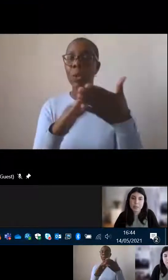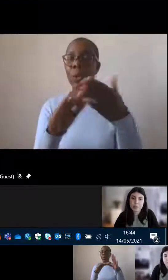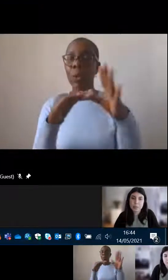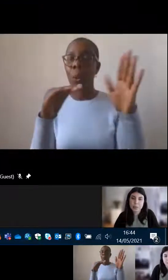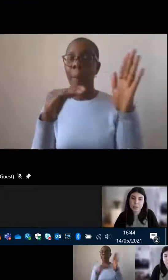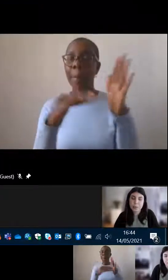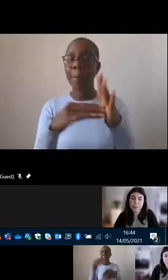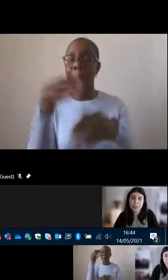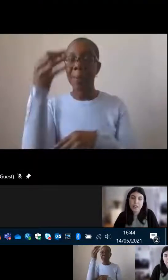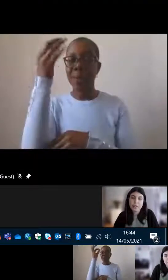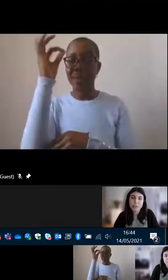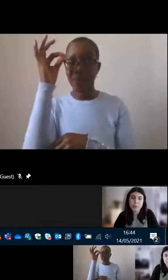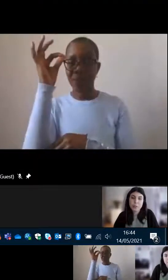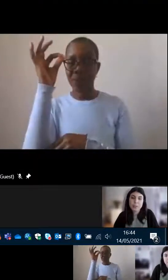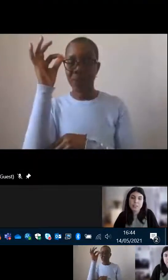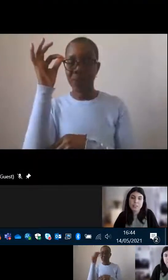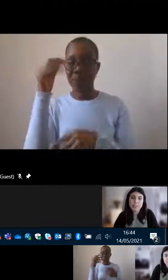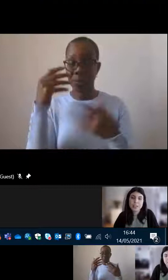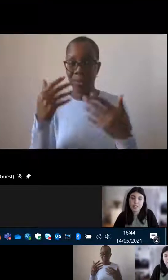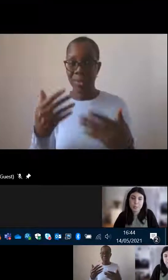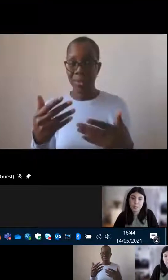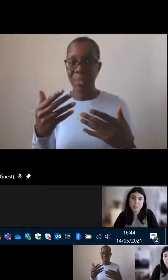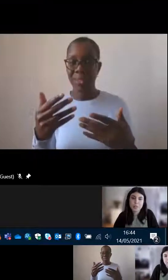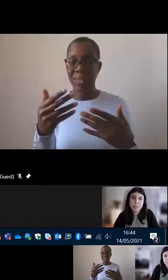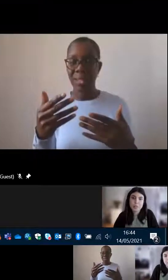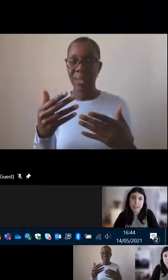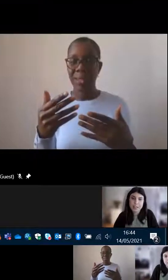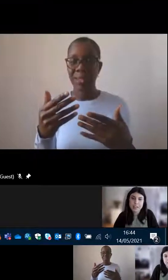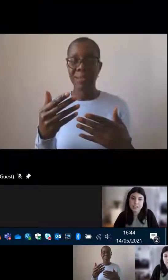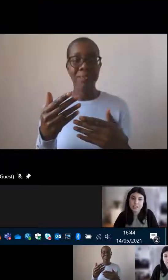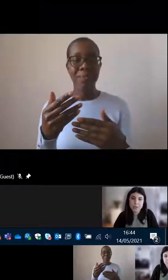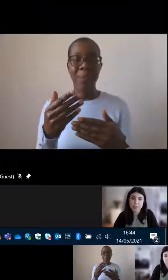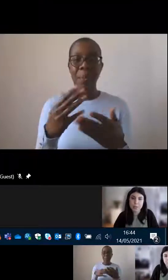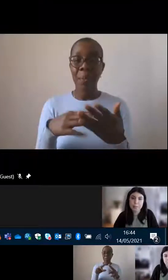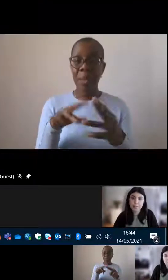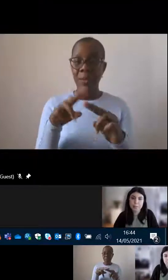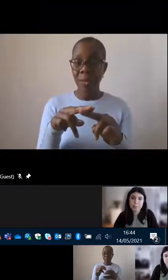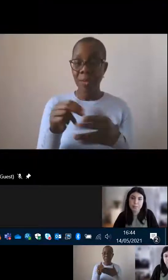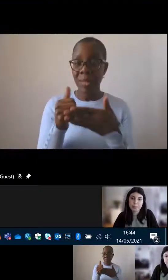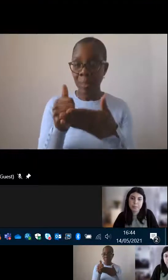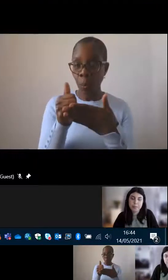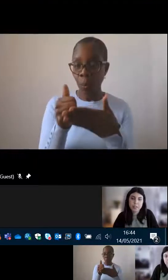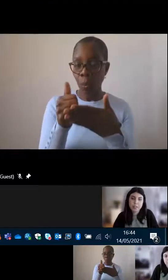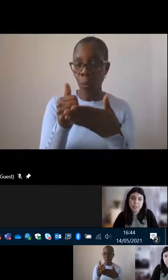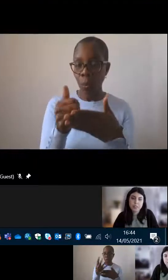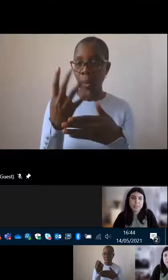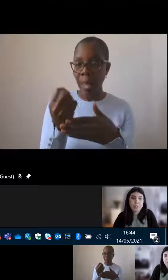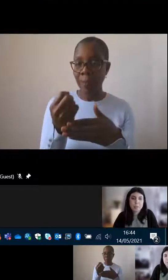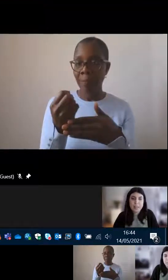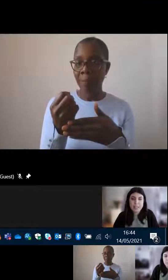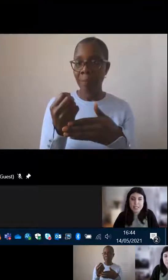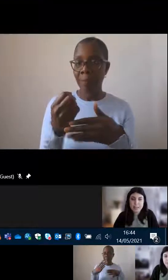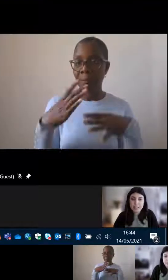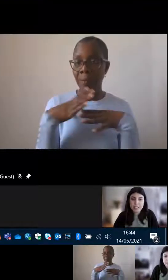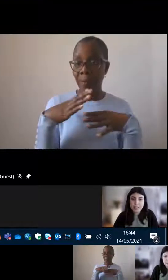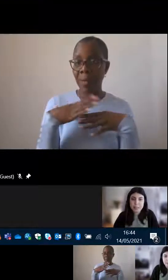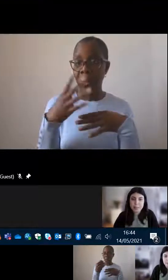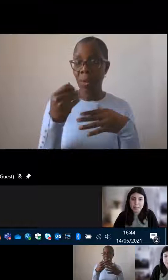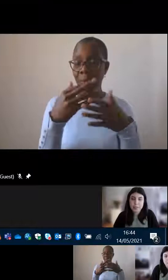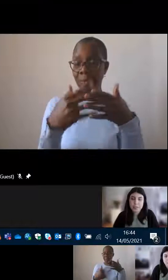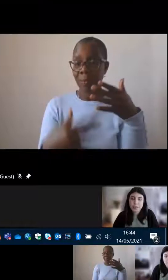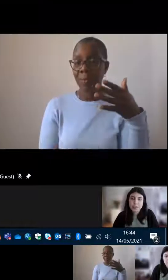take you through the support that's available to parents in Newham during the